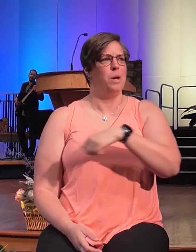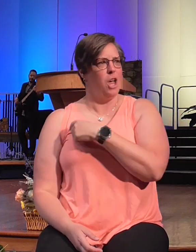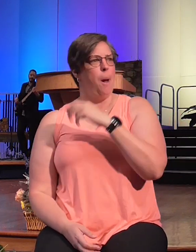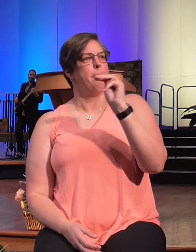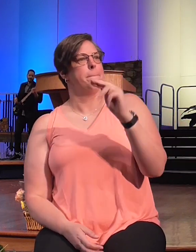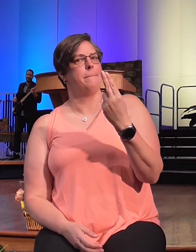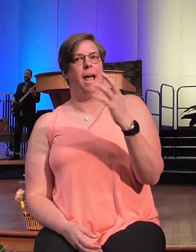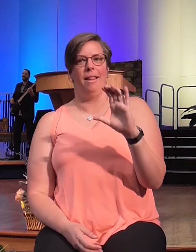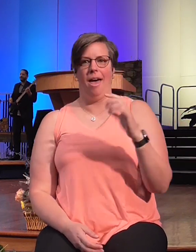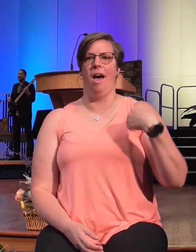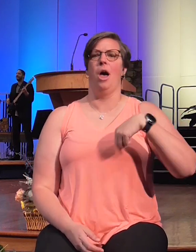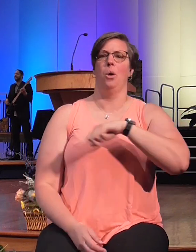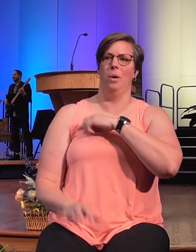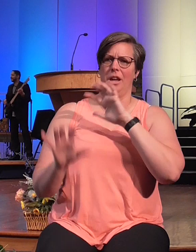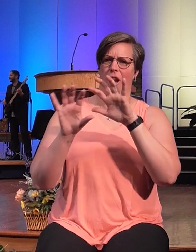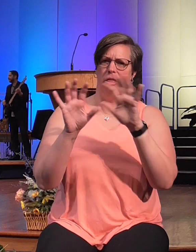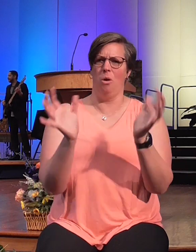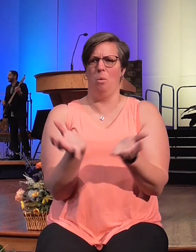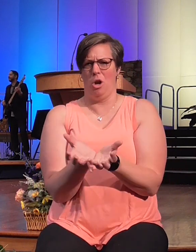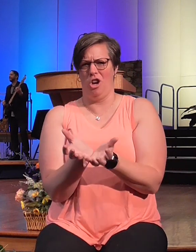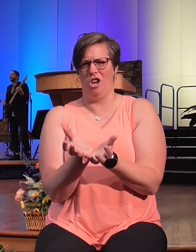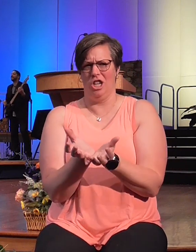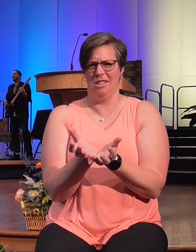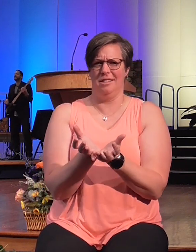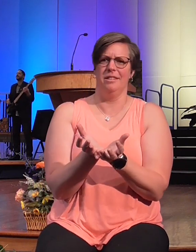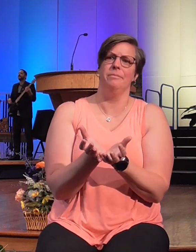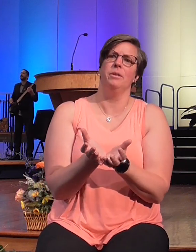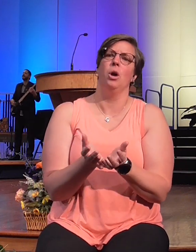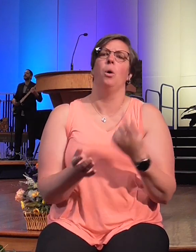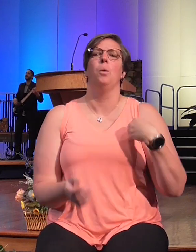girl. We are Mile High, we are the world.